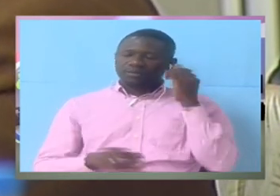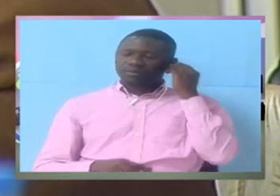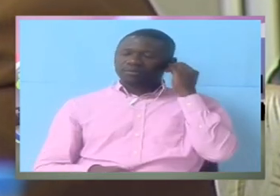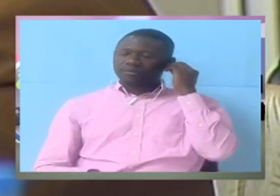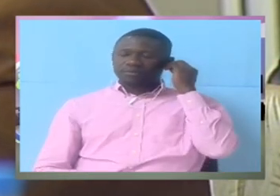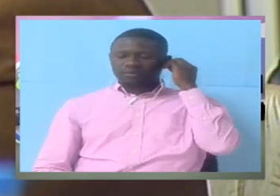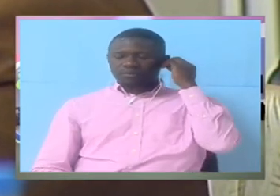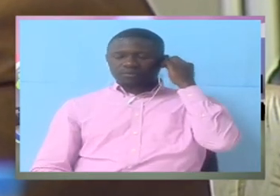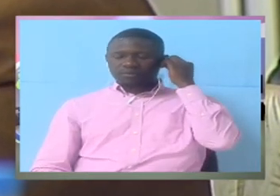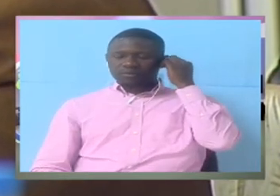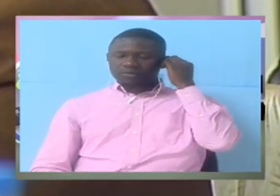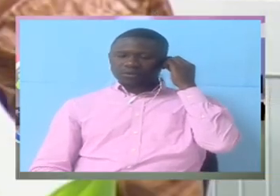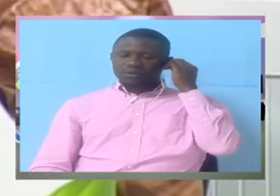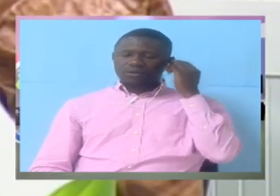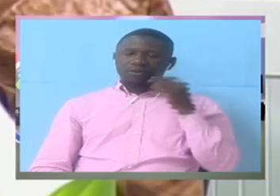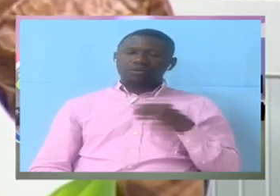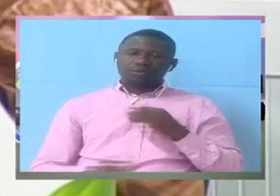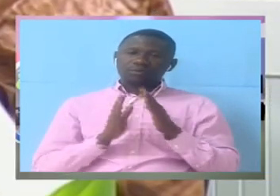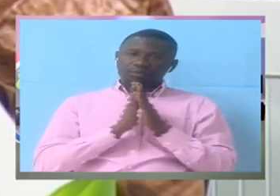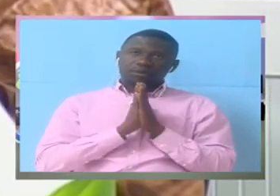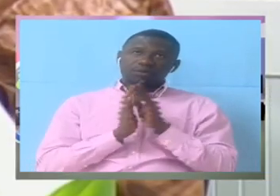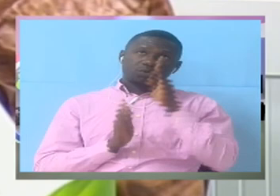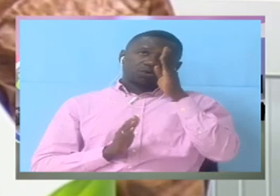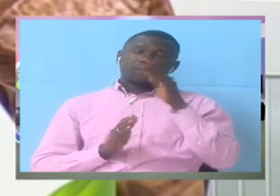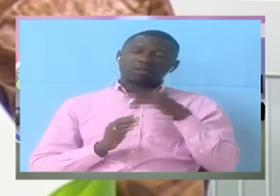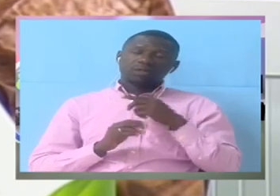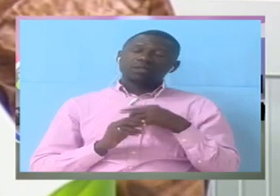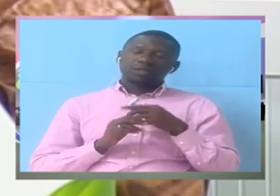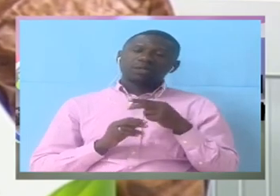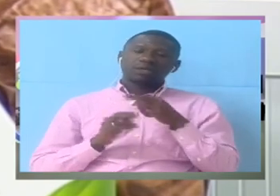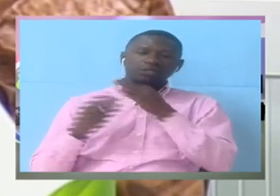to strengthen. And we pray to God